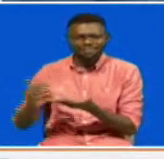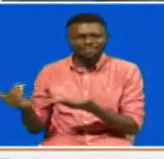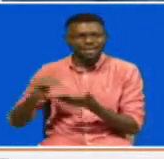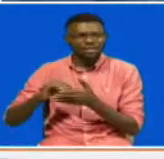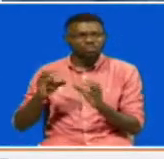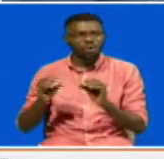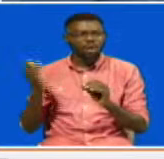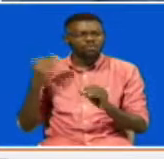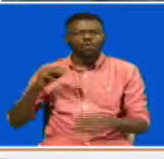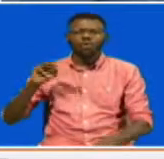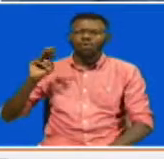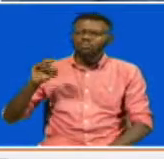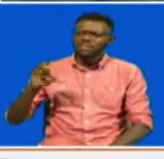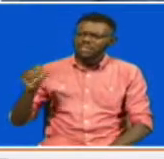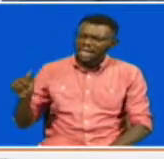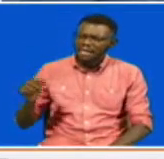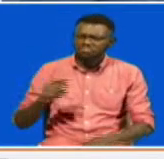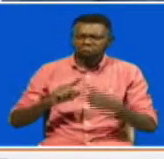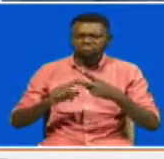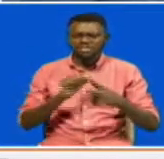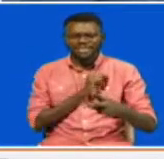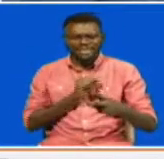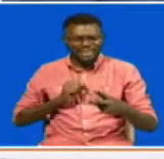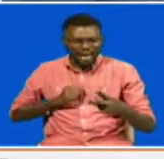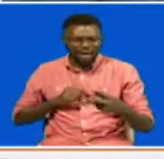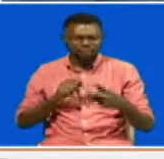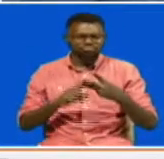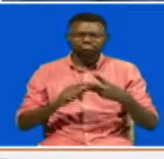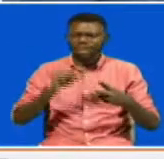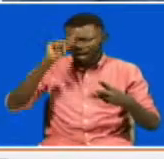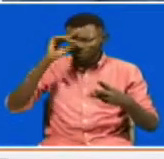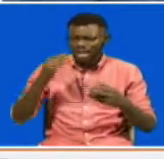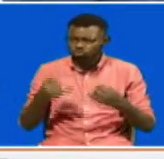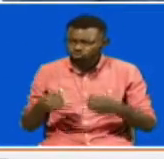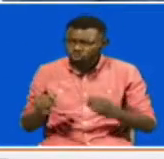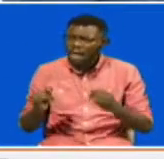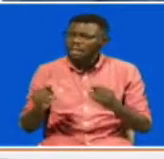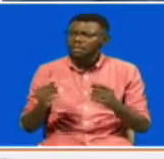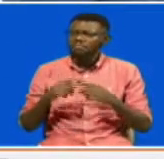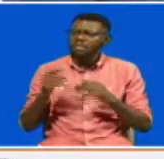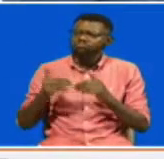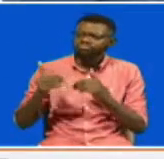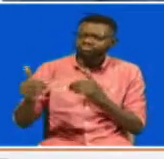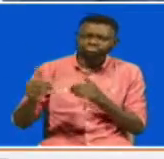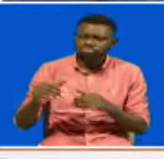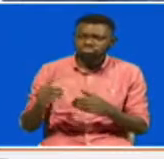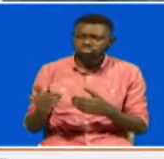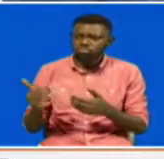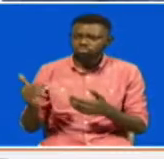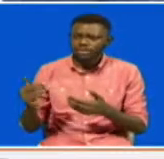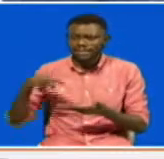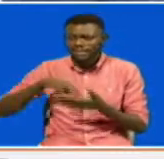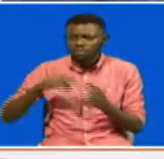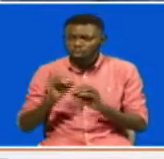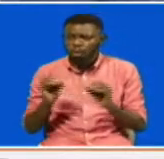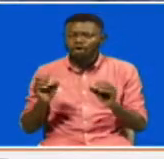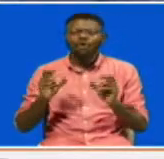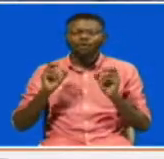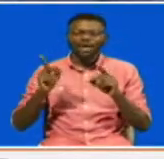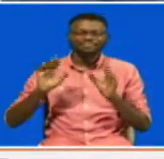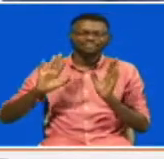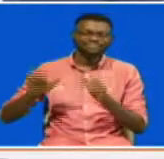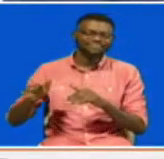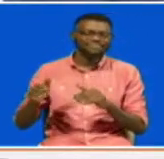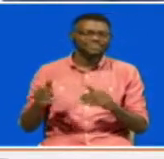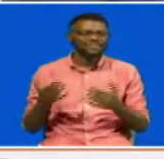assembly Kakamega to senator. You're running for governor. I don't hear your plan in running, but anyway, that's a story for another day. We are about to take a break because we are